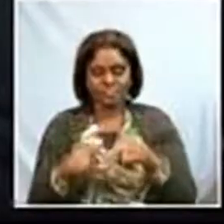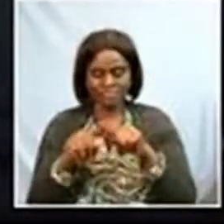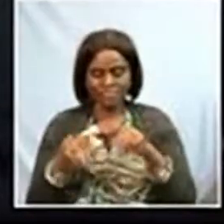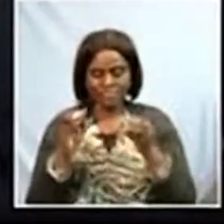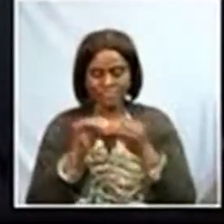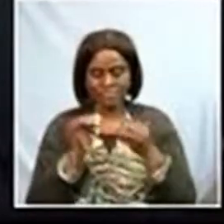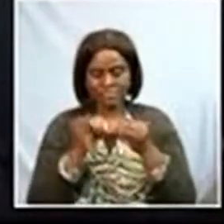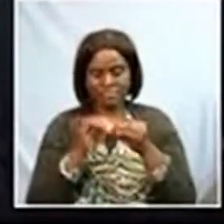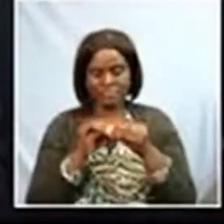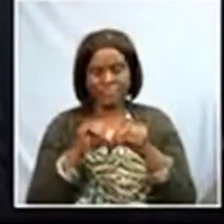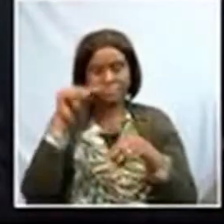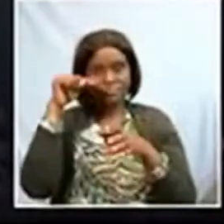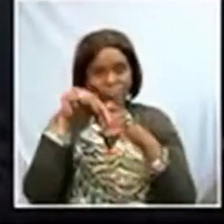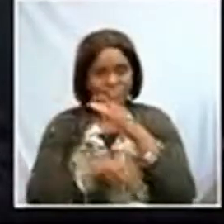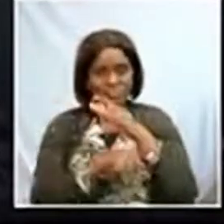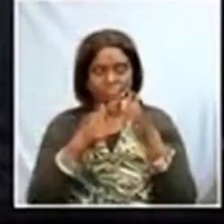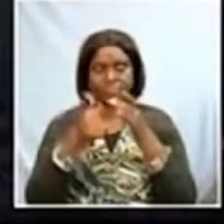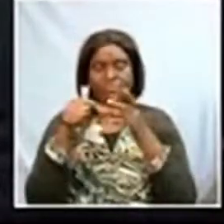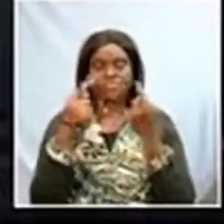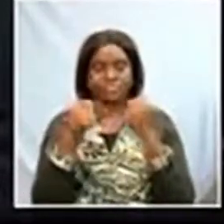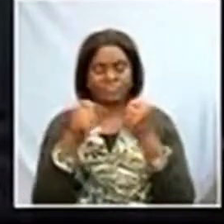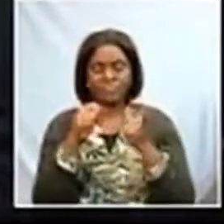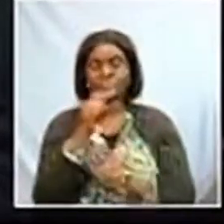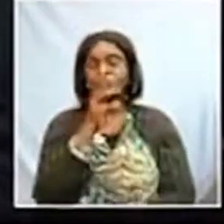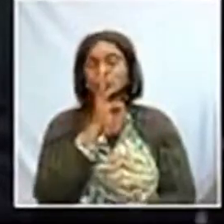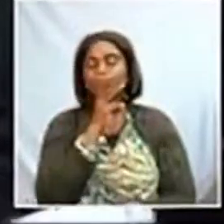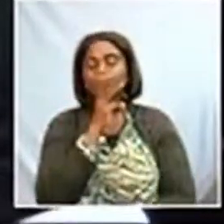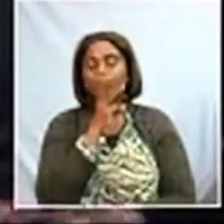time, the depth that you strike water.